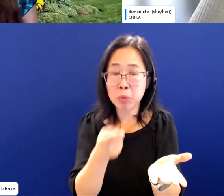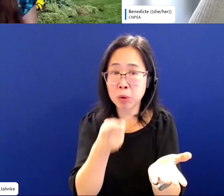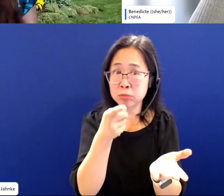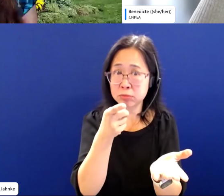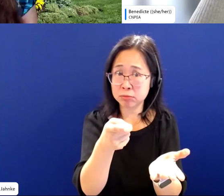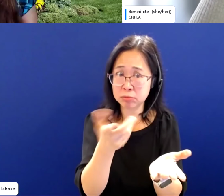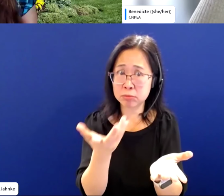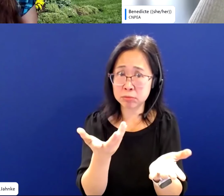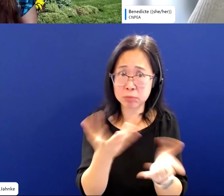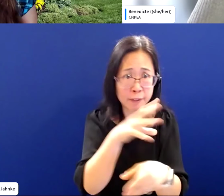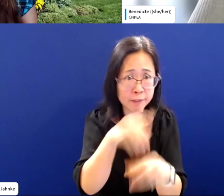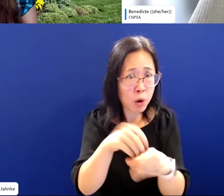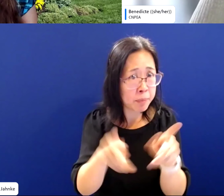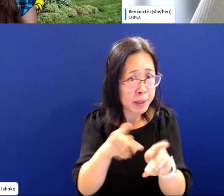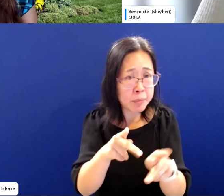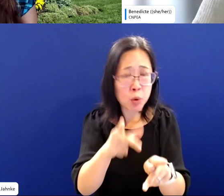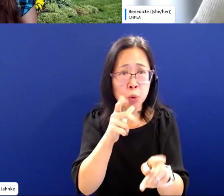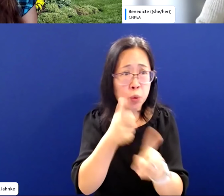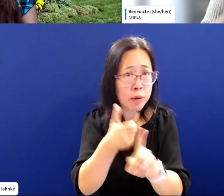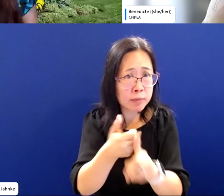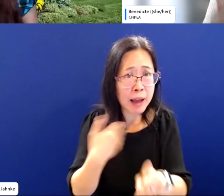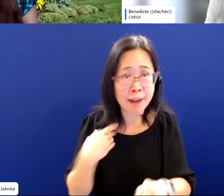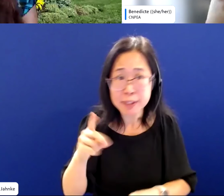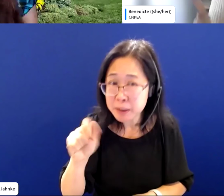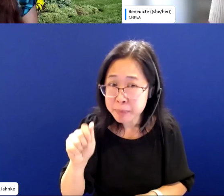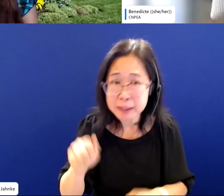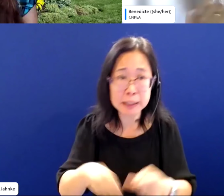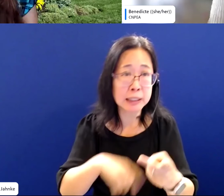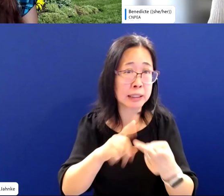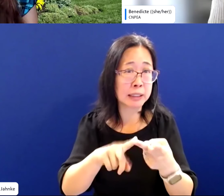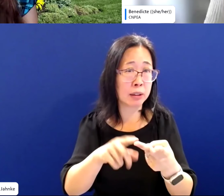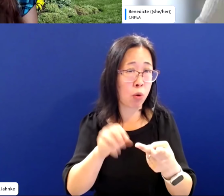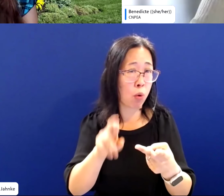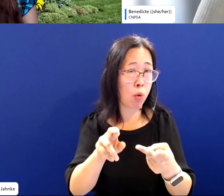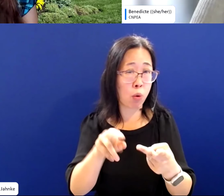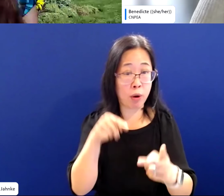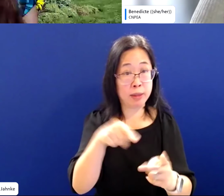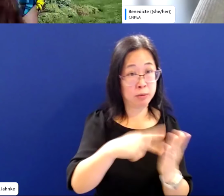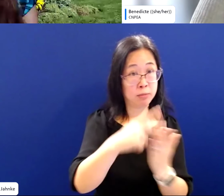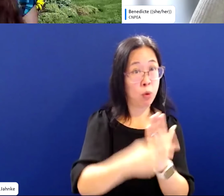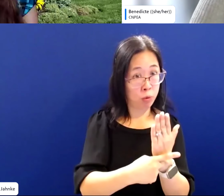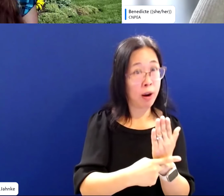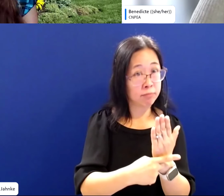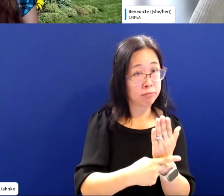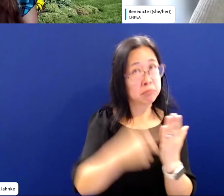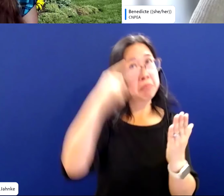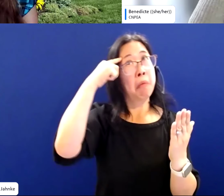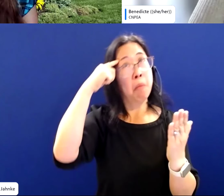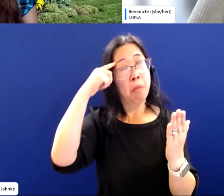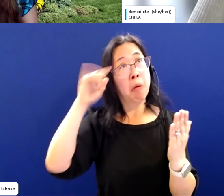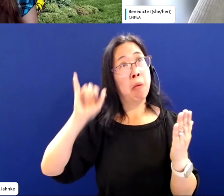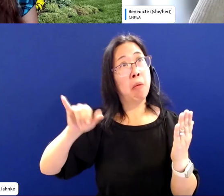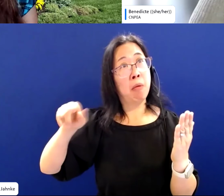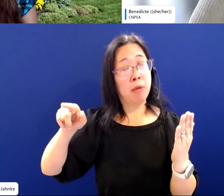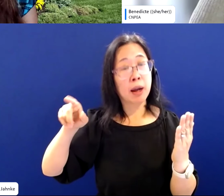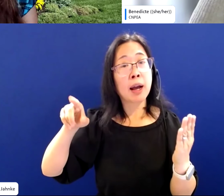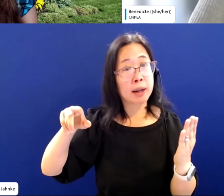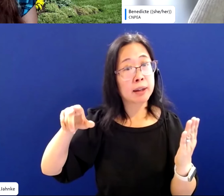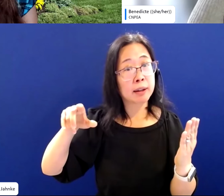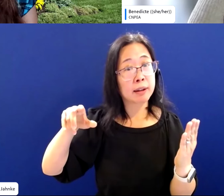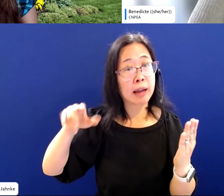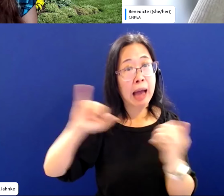with disabilities involved in the program? Was the program designed with, this idea of finding